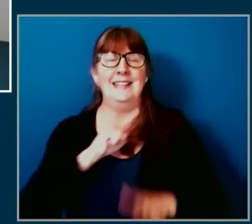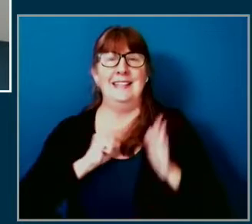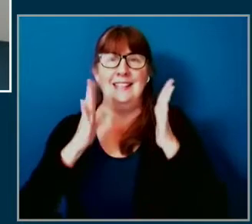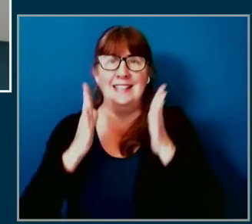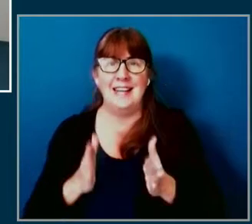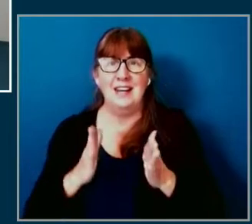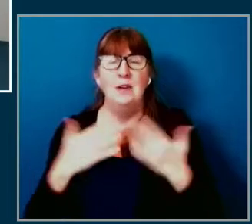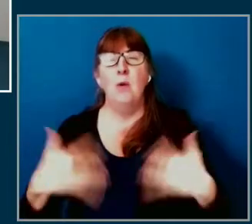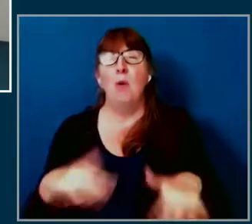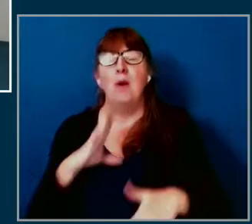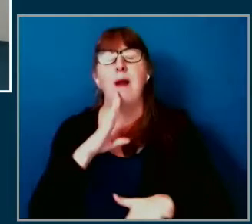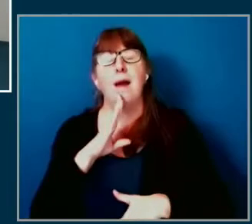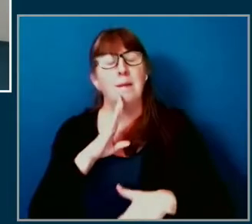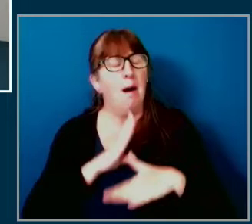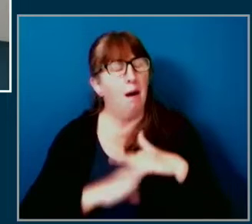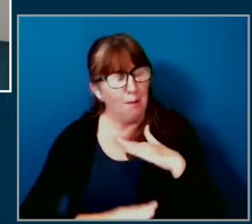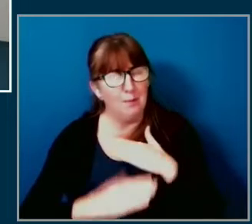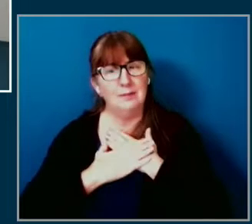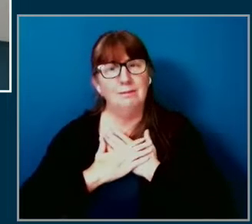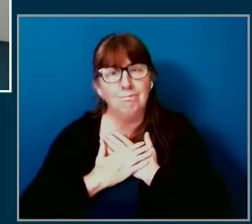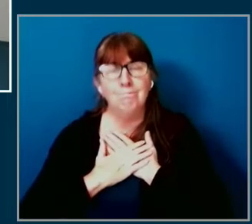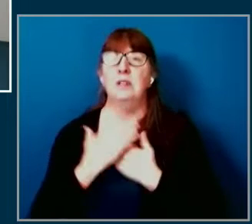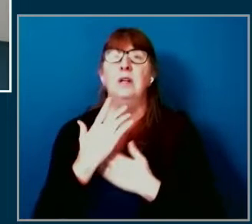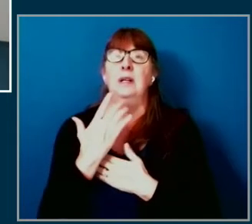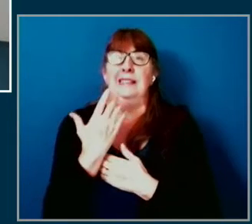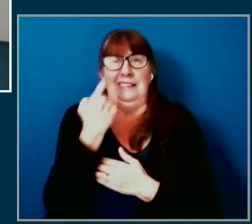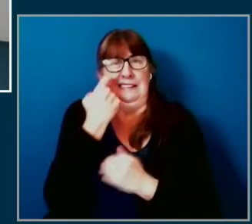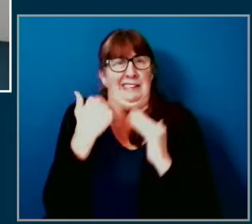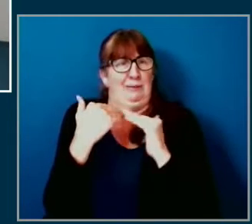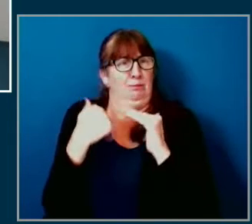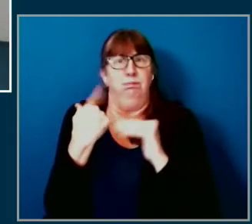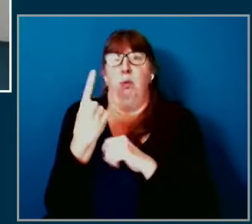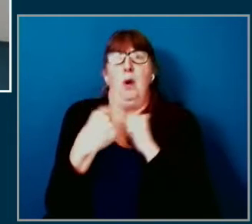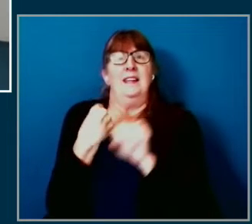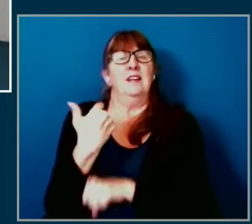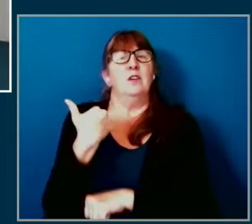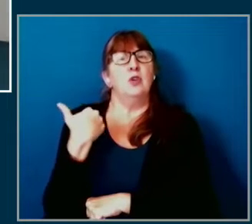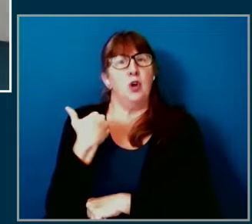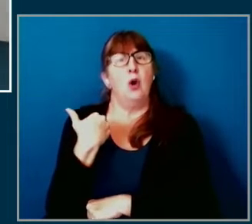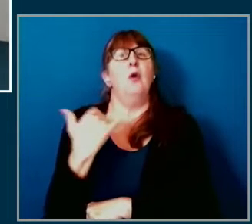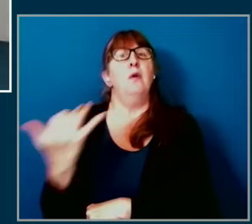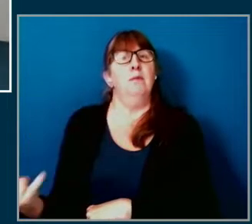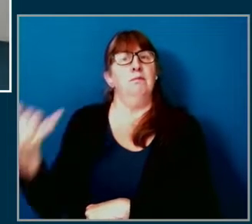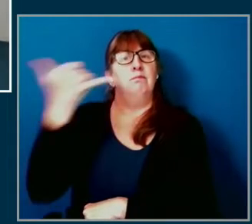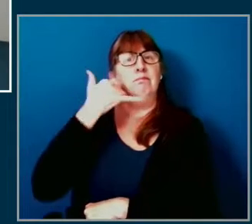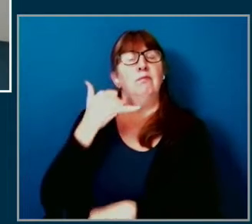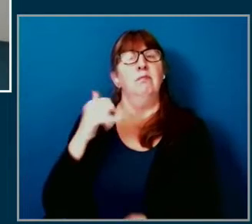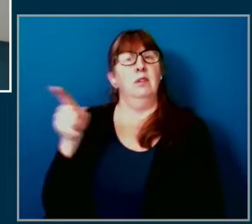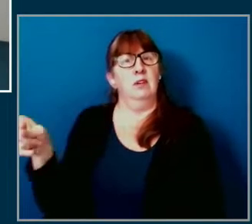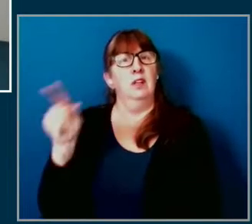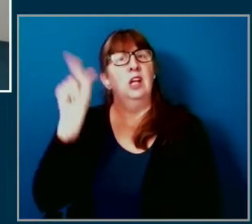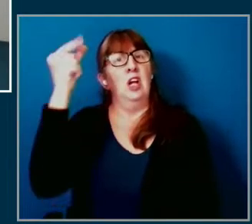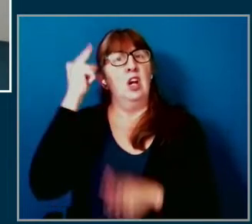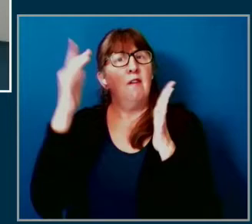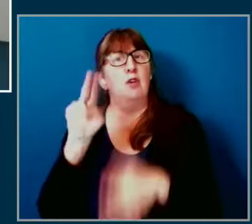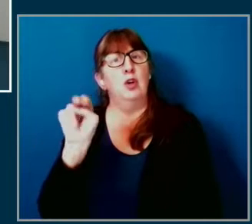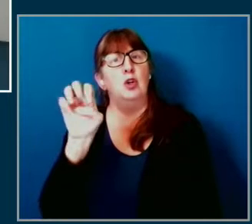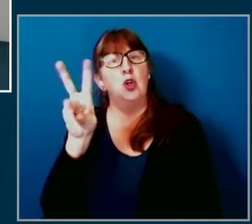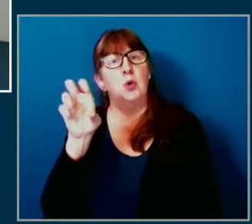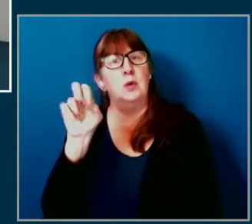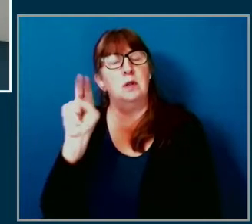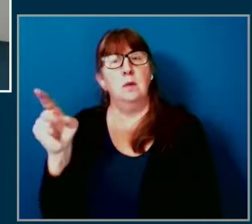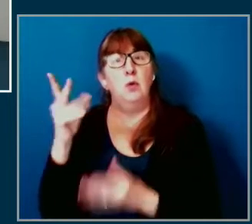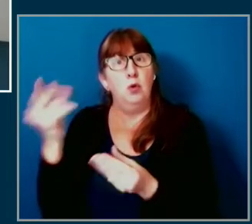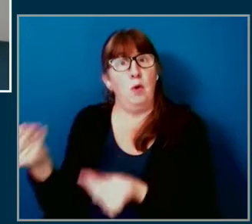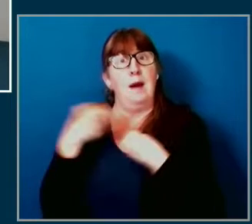deeply humbled. A little over a year ago, I got a call from Governor Newsom, who granted me an honor of a lifetime,